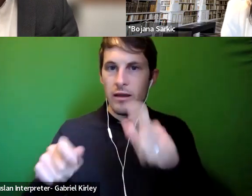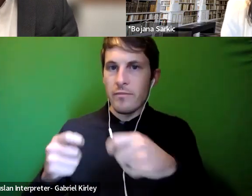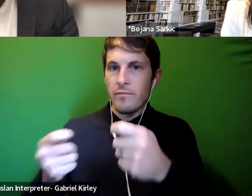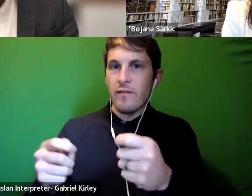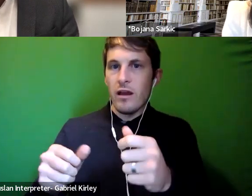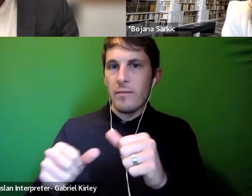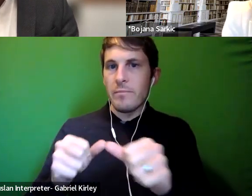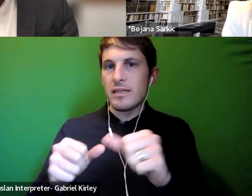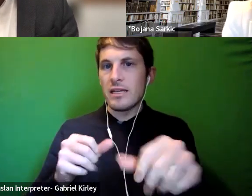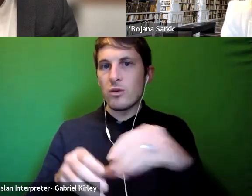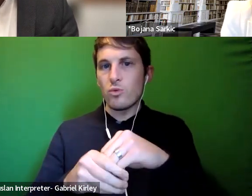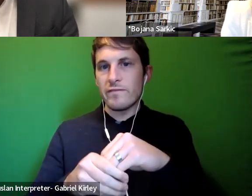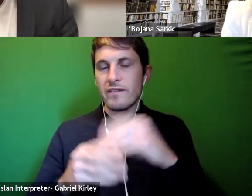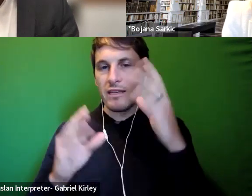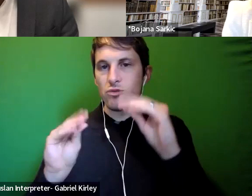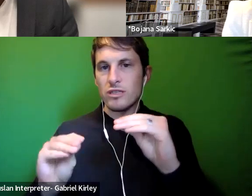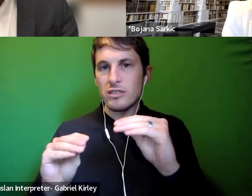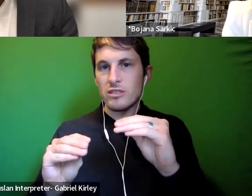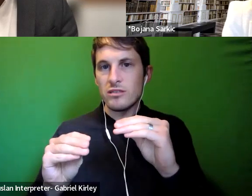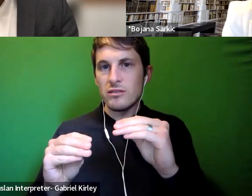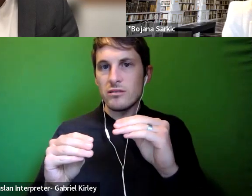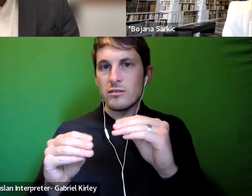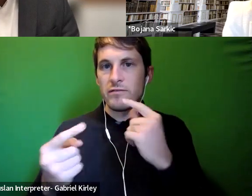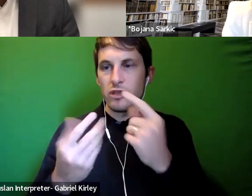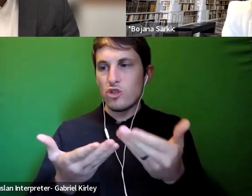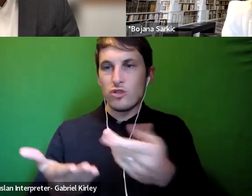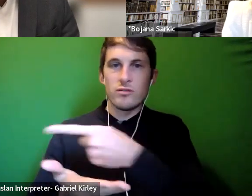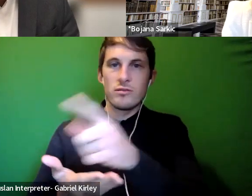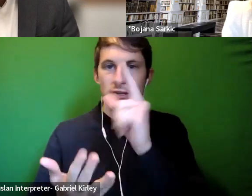inclusive education through accessible content.